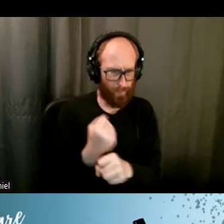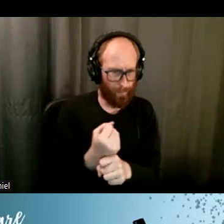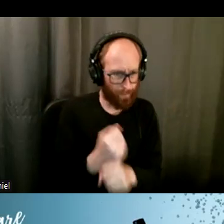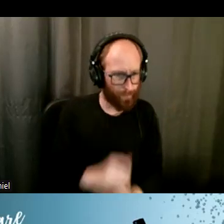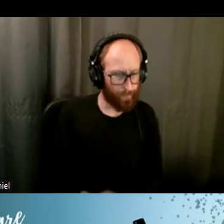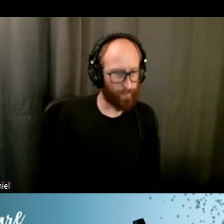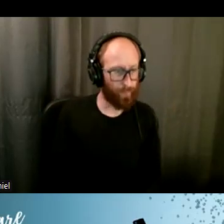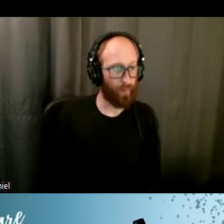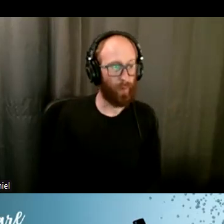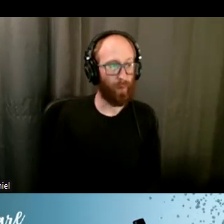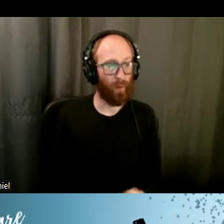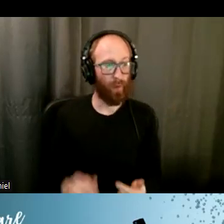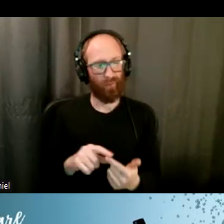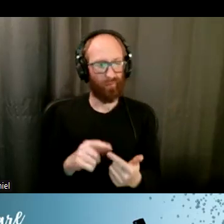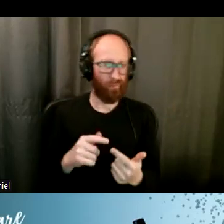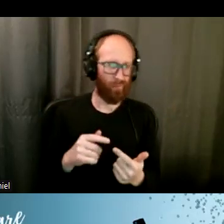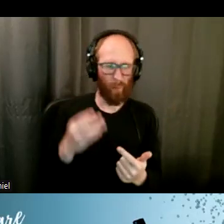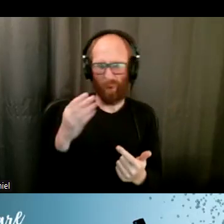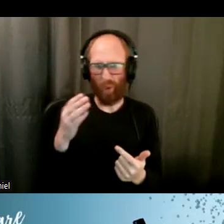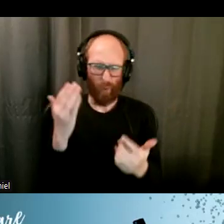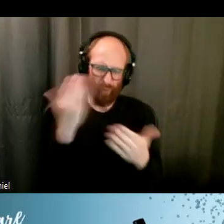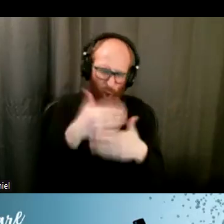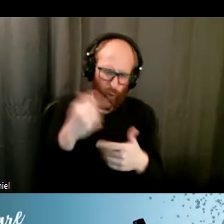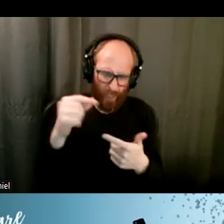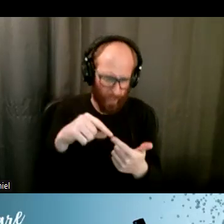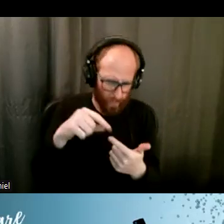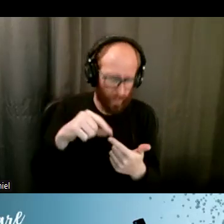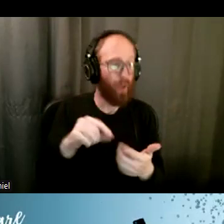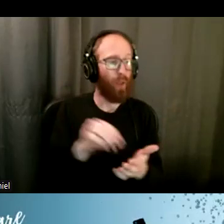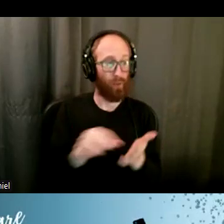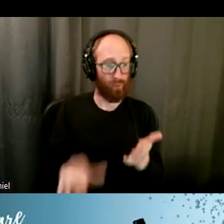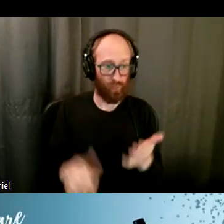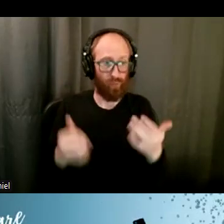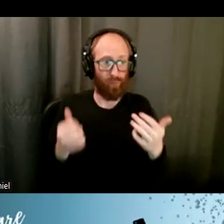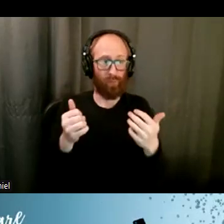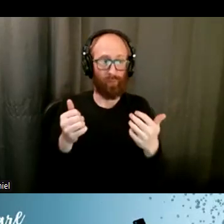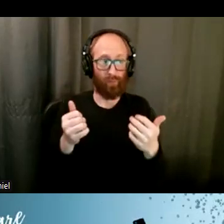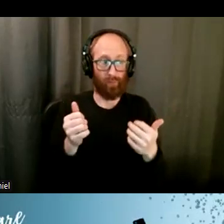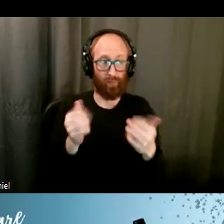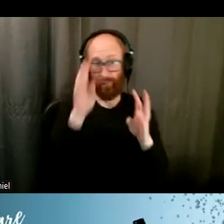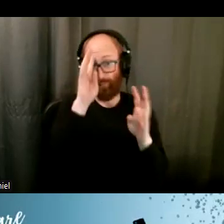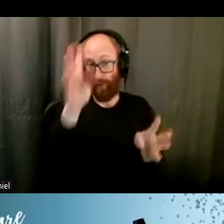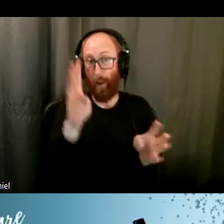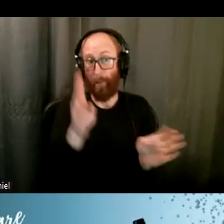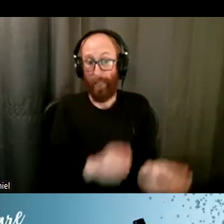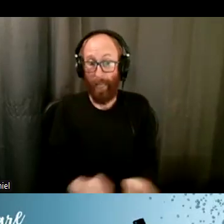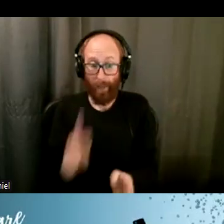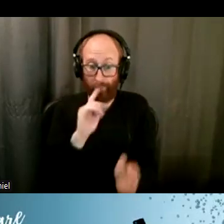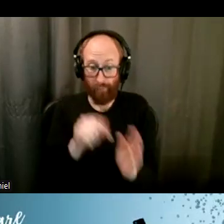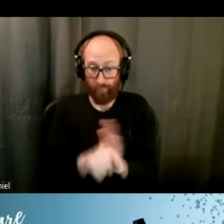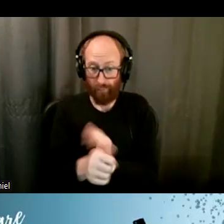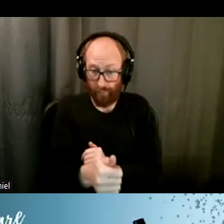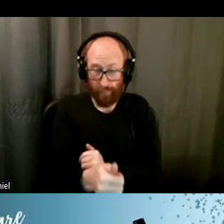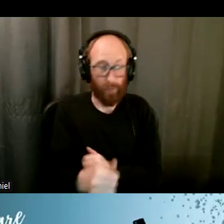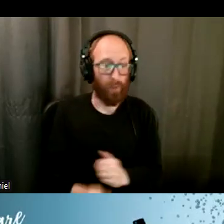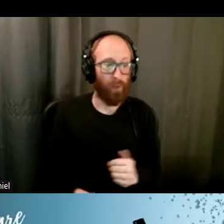The blue dark green box is those students who had made a suicide plan at some point in the last year.